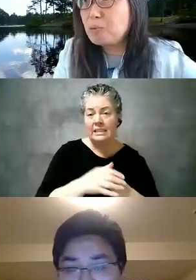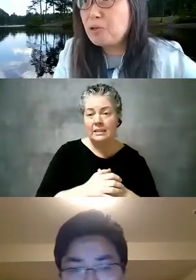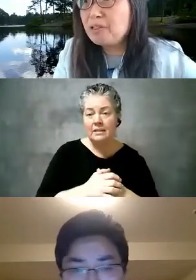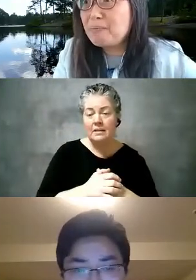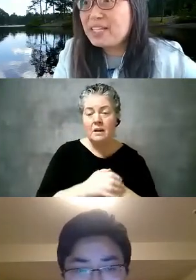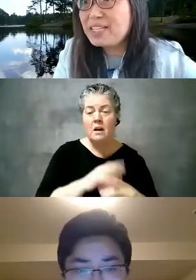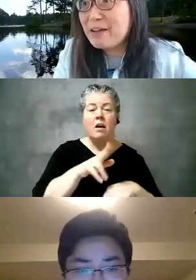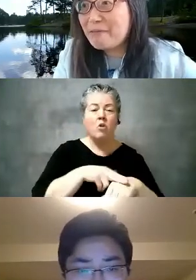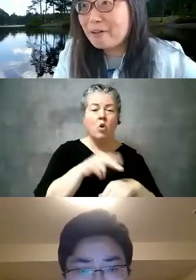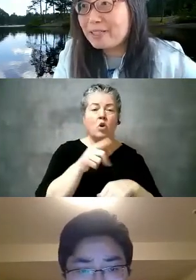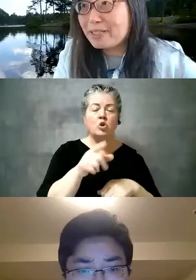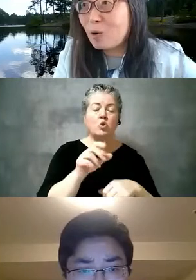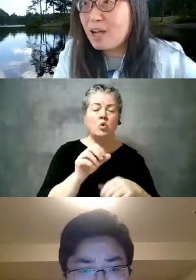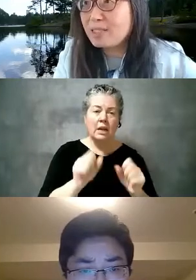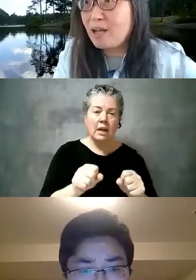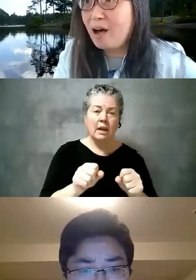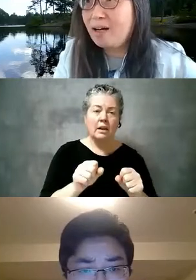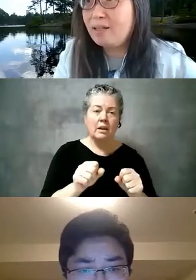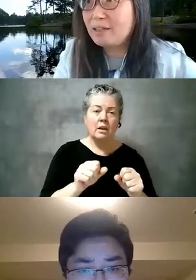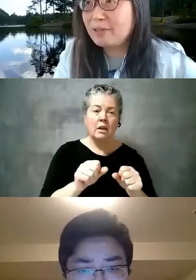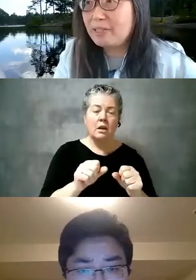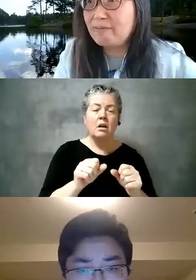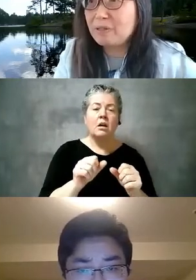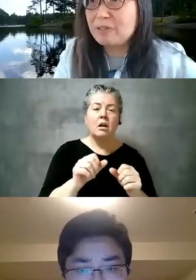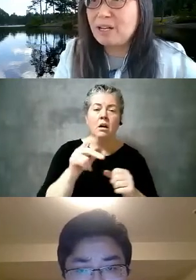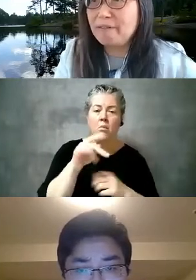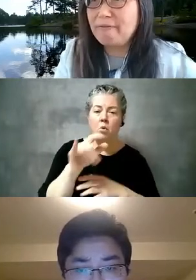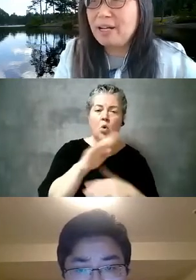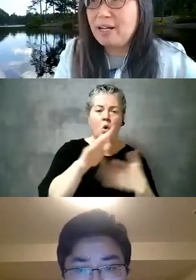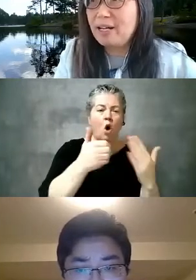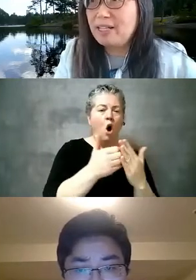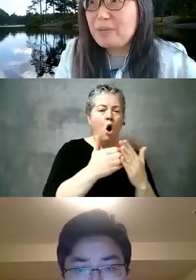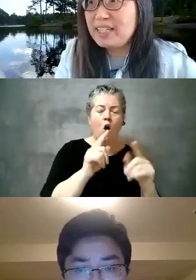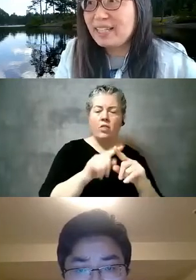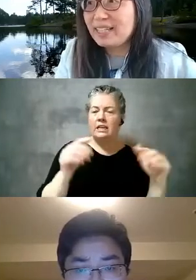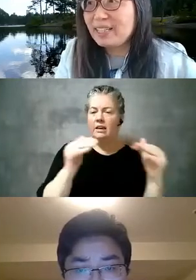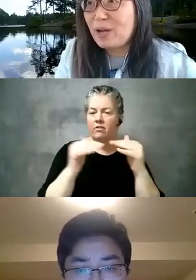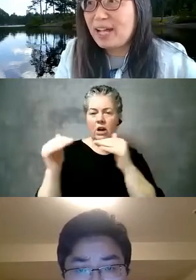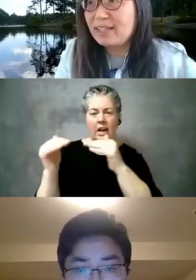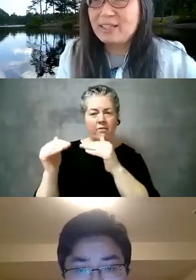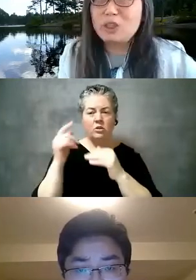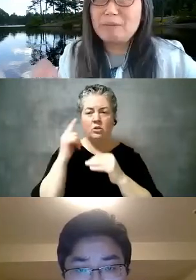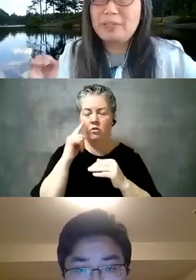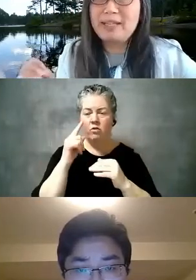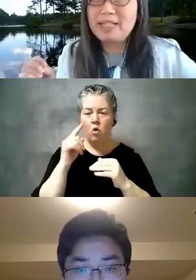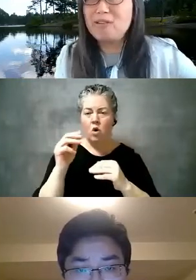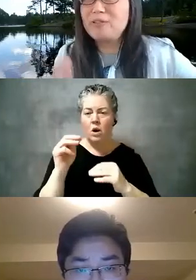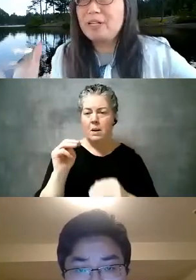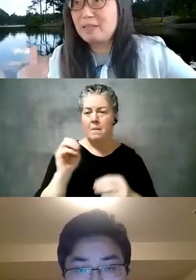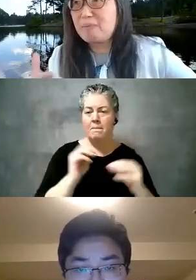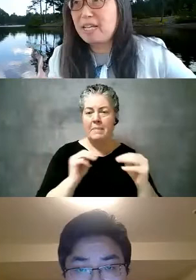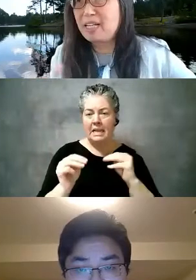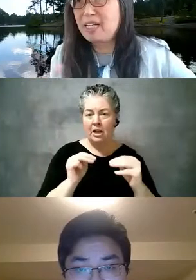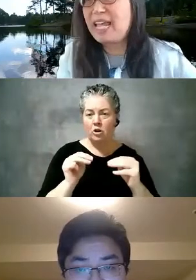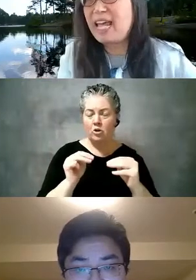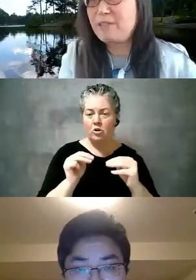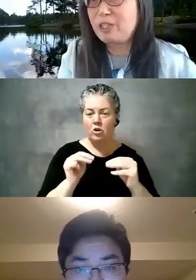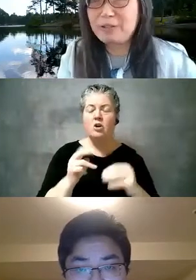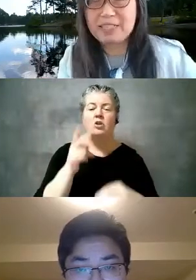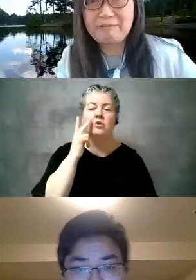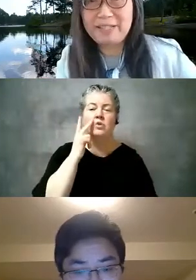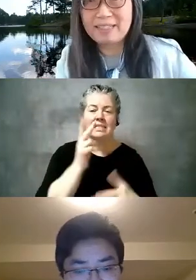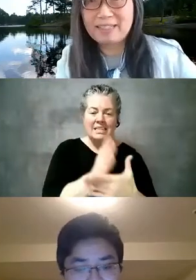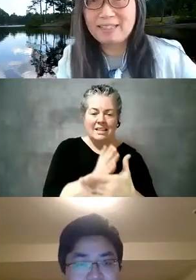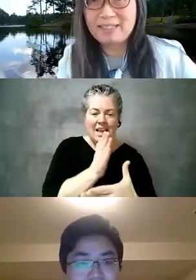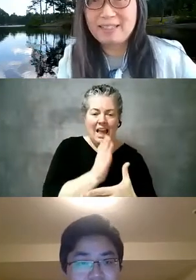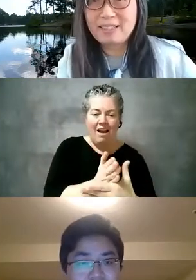course, pool the mean difference across all different levels of the mediator, right, to obtain an overall estimate of the average